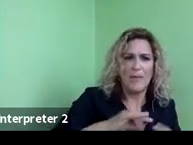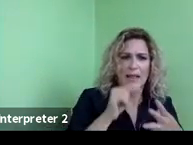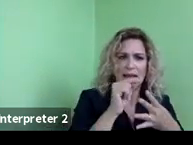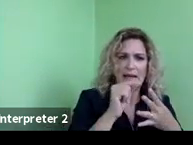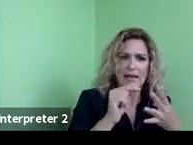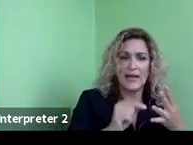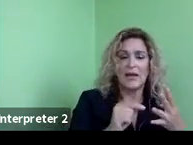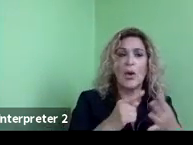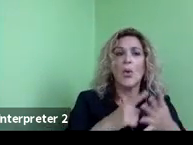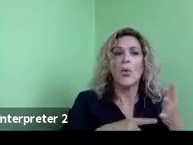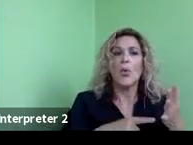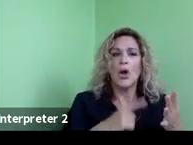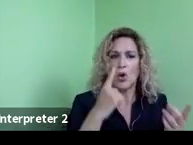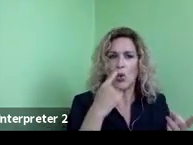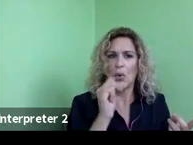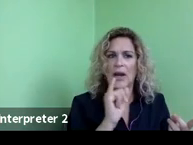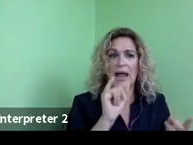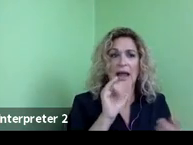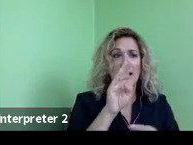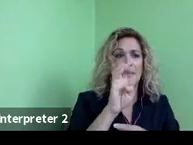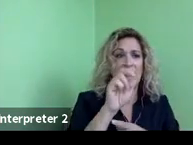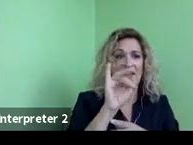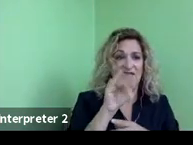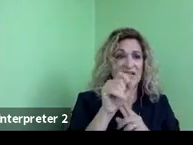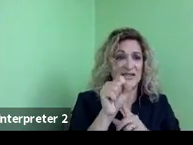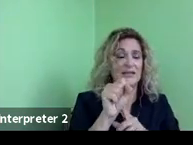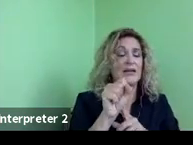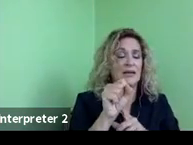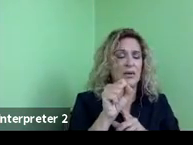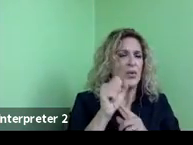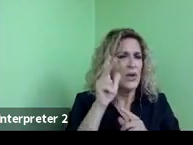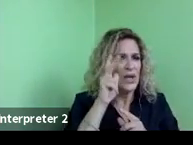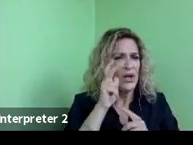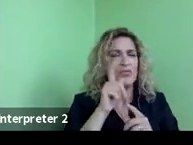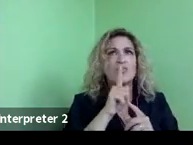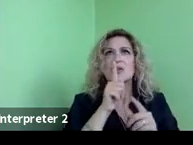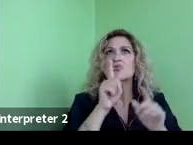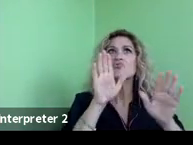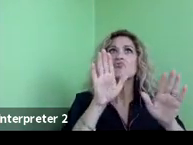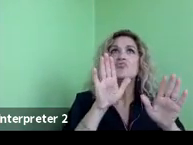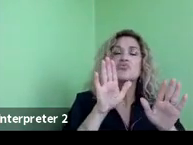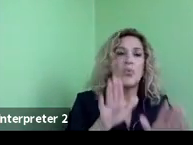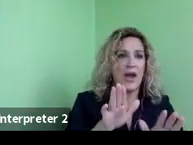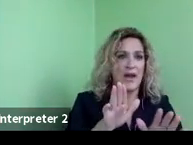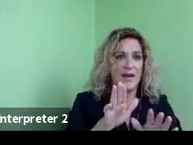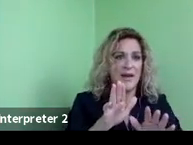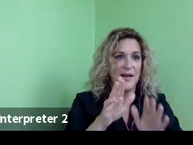look like. And so we've heard some really great creative policies and procedures that you've